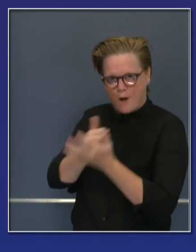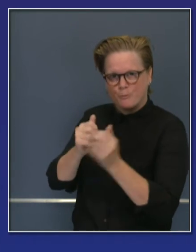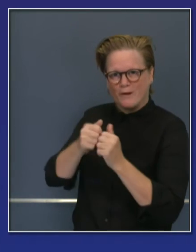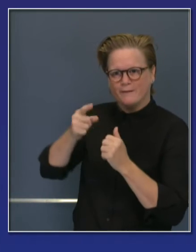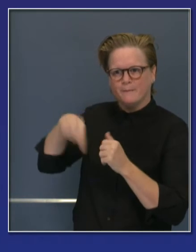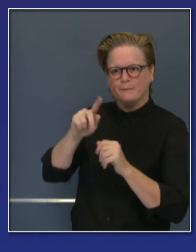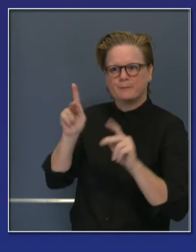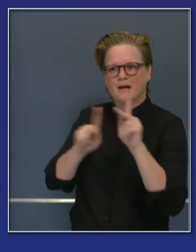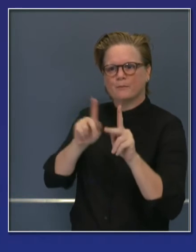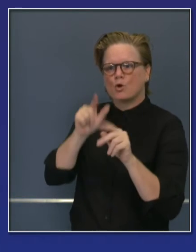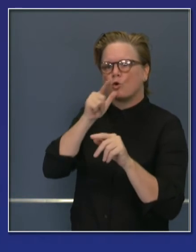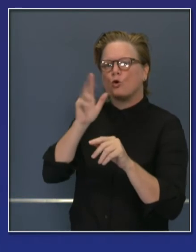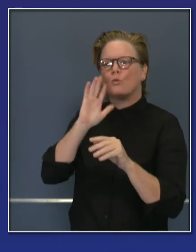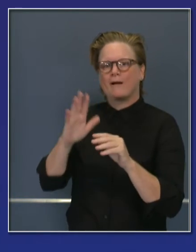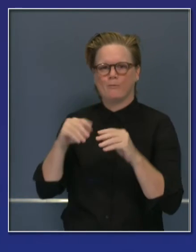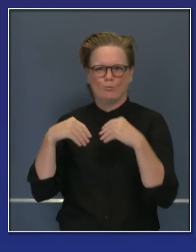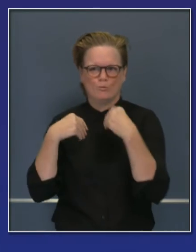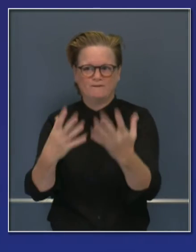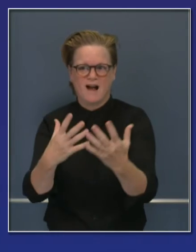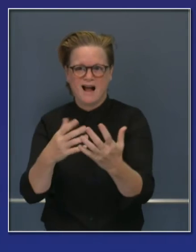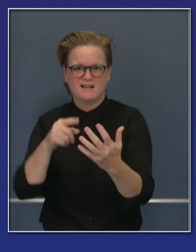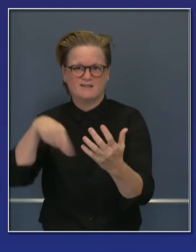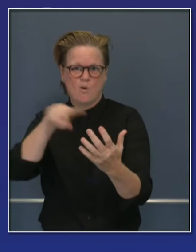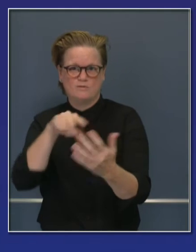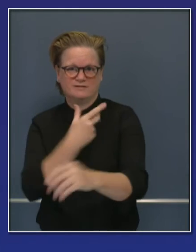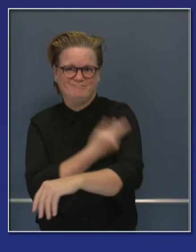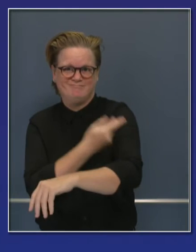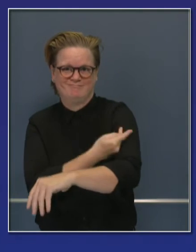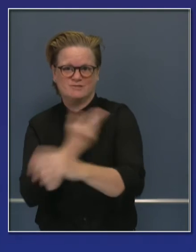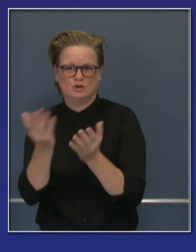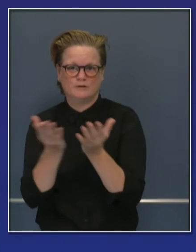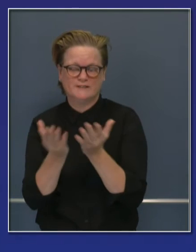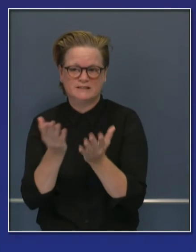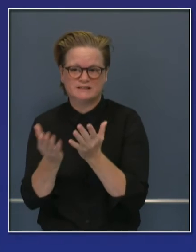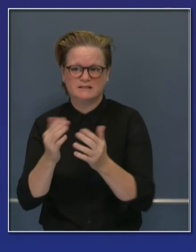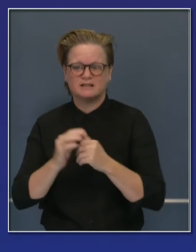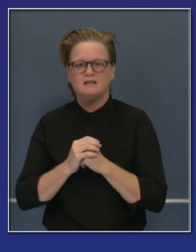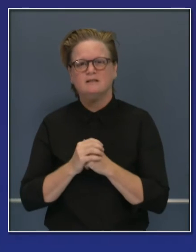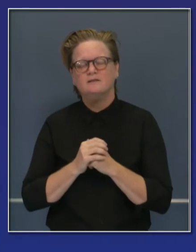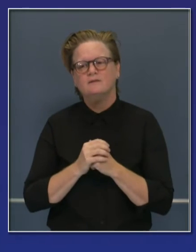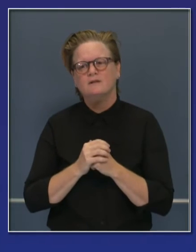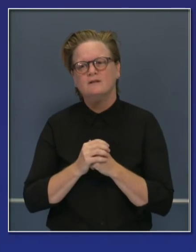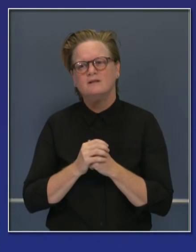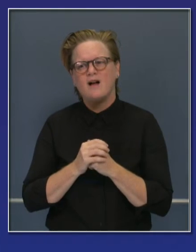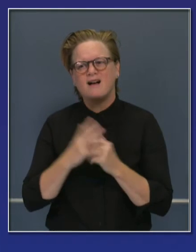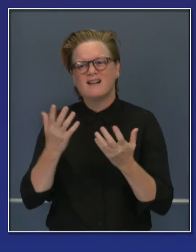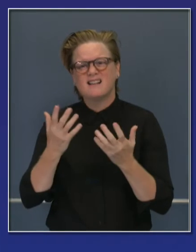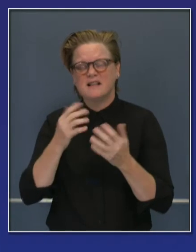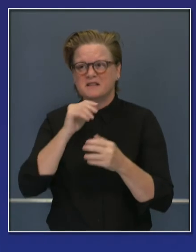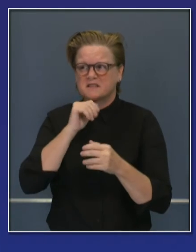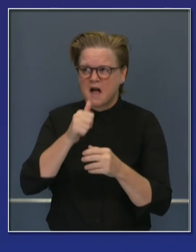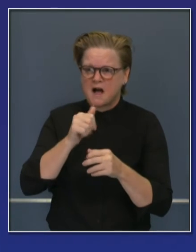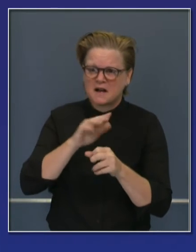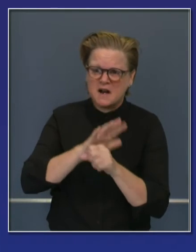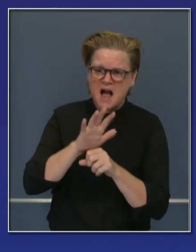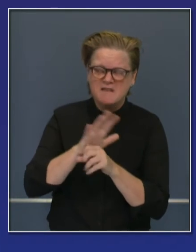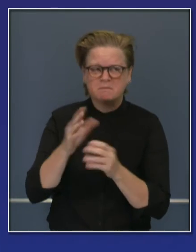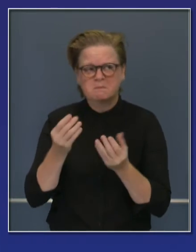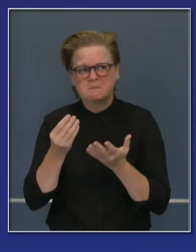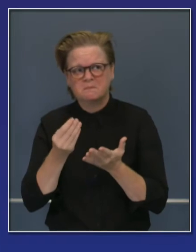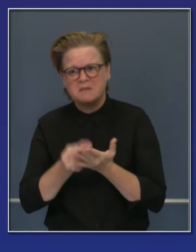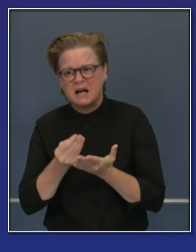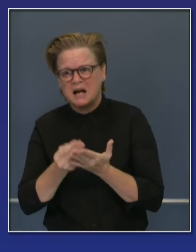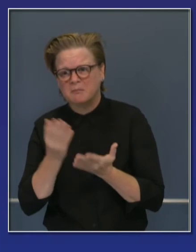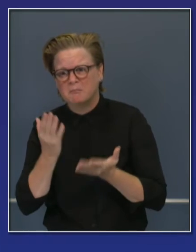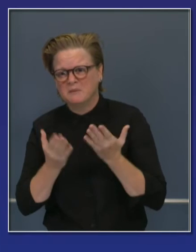focus and priority. $28 million is simply inadequate. We've received 16, or rather distributed 16.